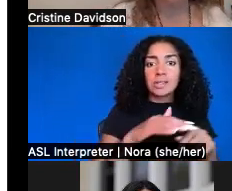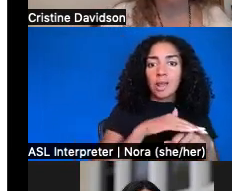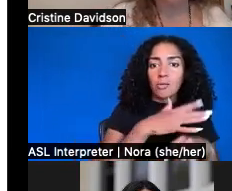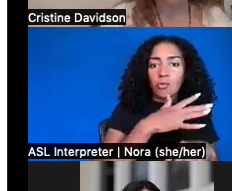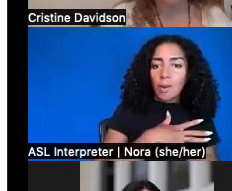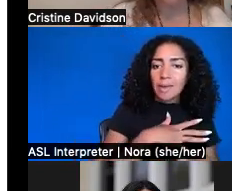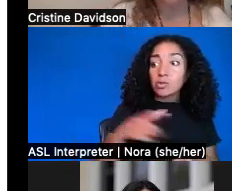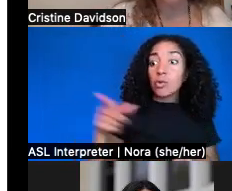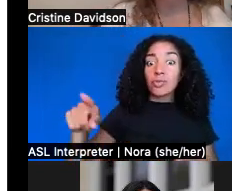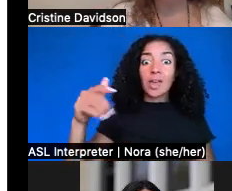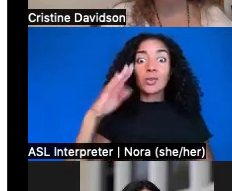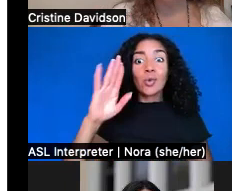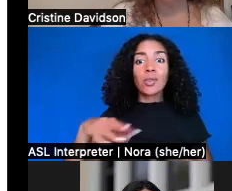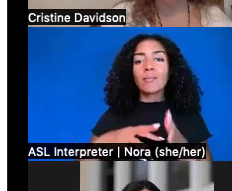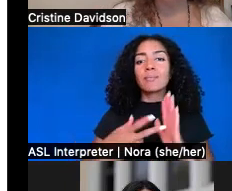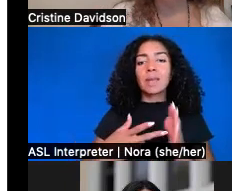as we go.